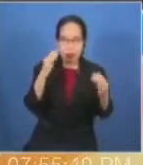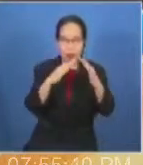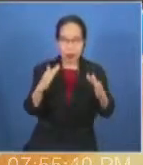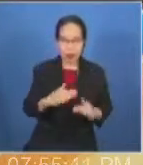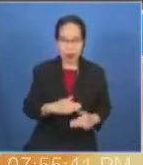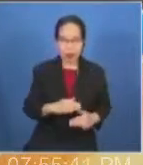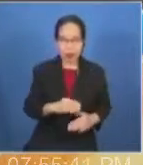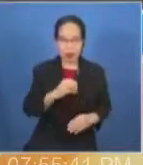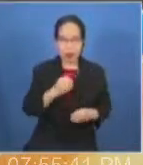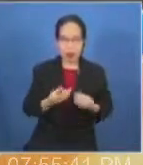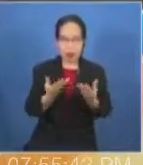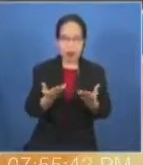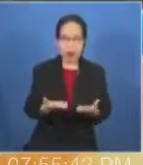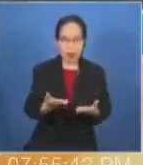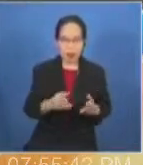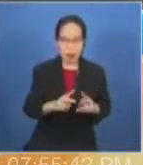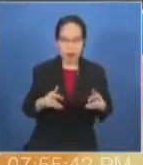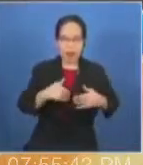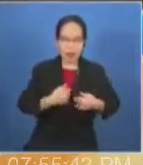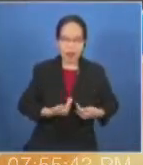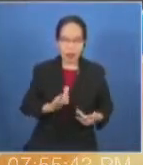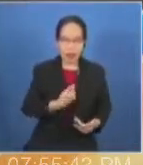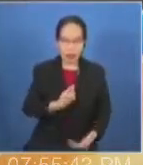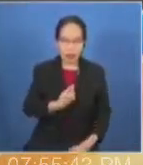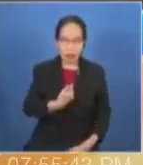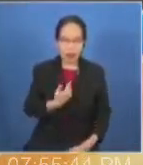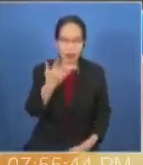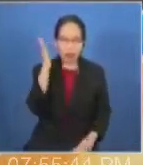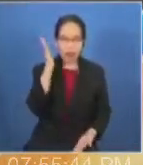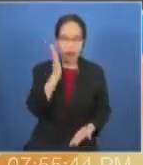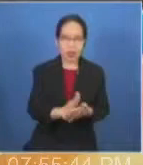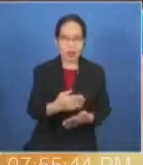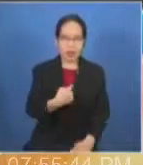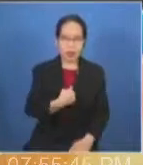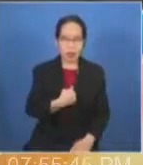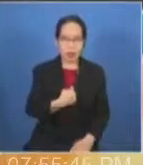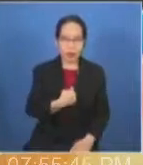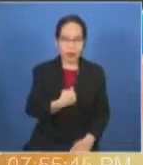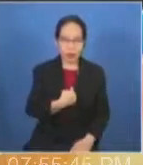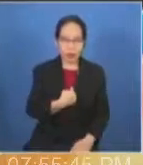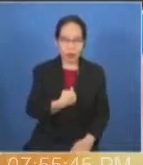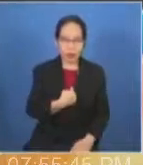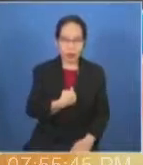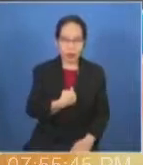mean? I'm supporting you. I'm very tired of this. Will you stop?